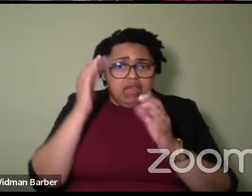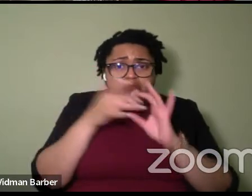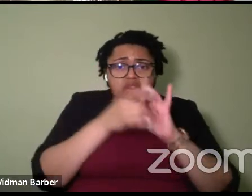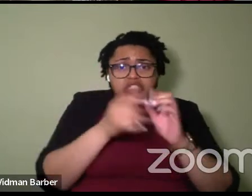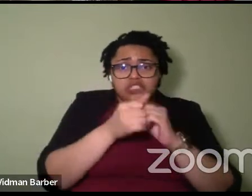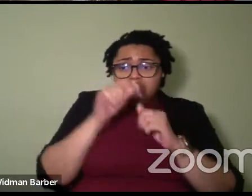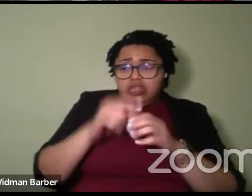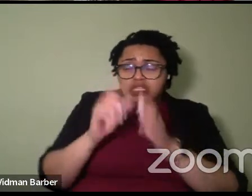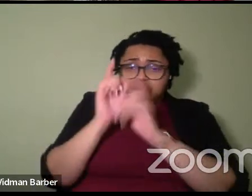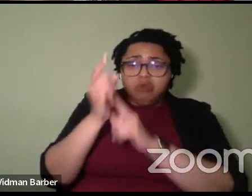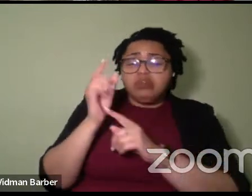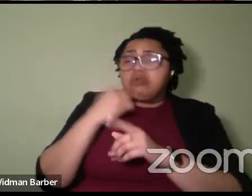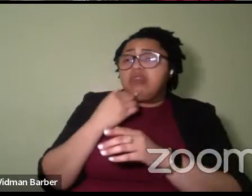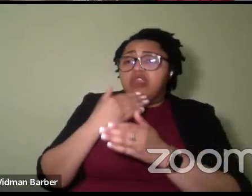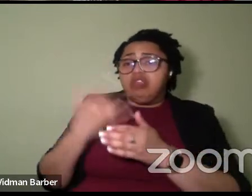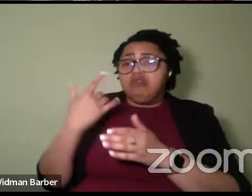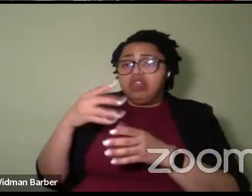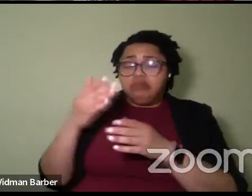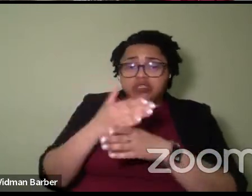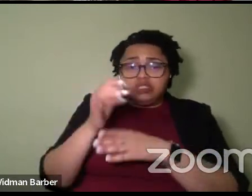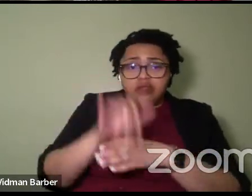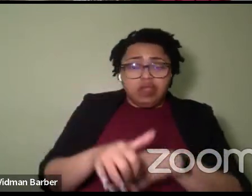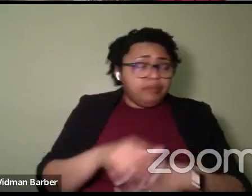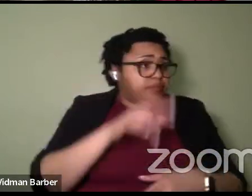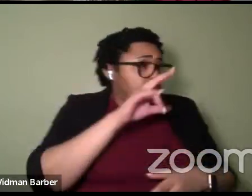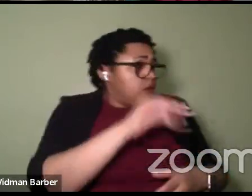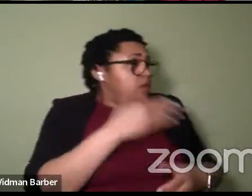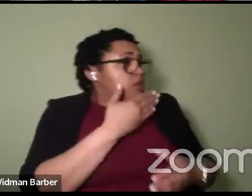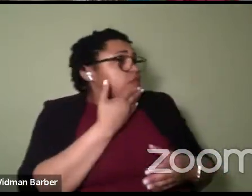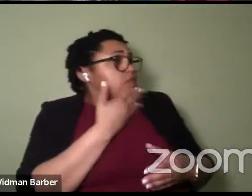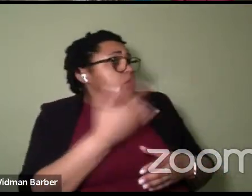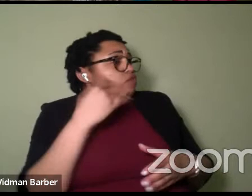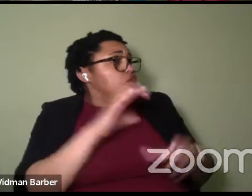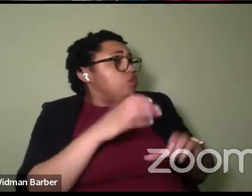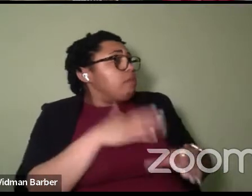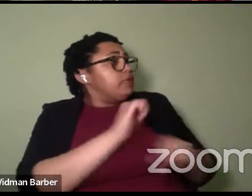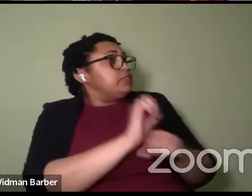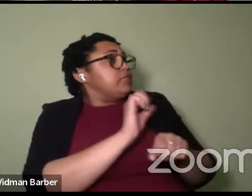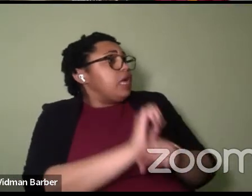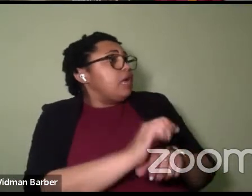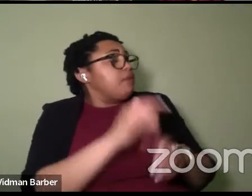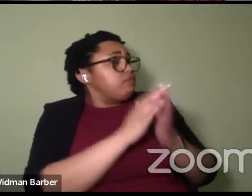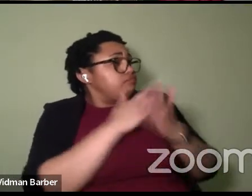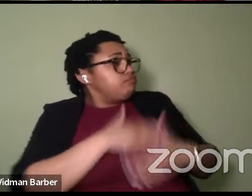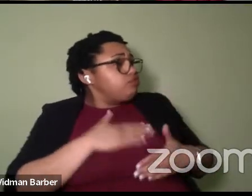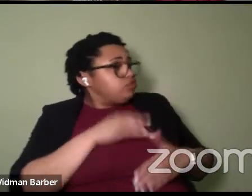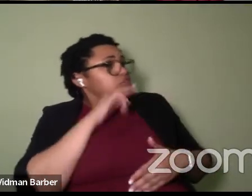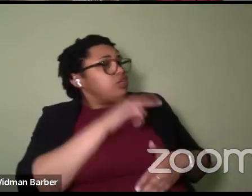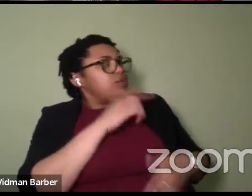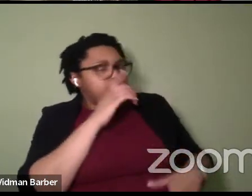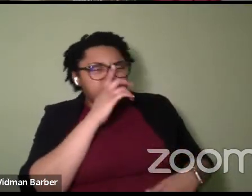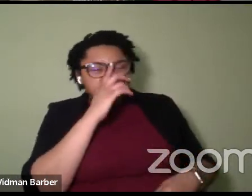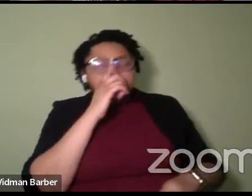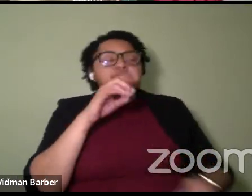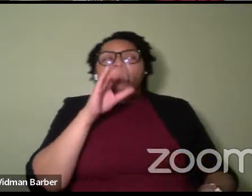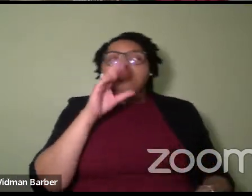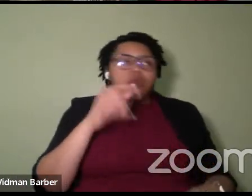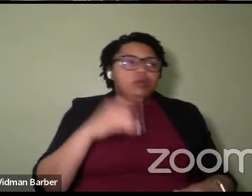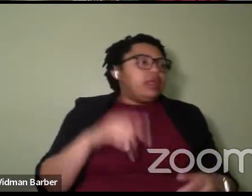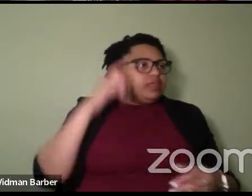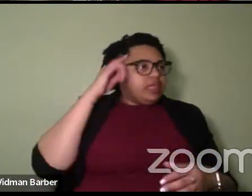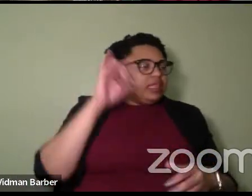that. Oh, no, thank you for doing my job. I appreciate you. But no, I think that was an awesome quote.